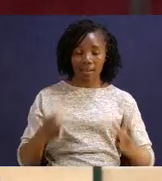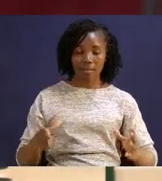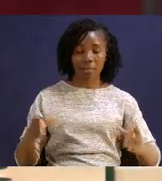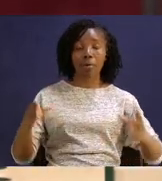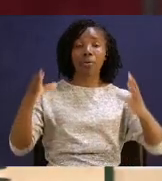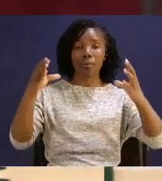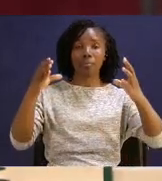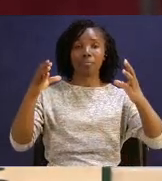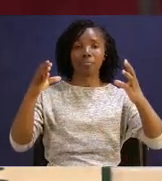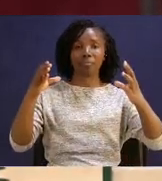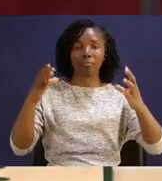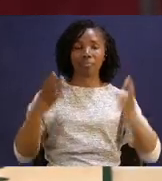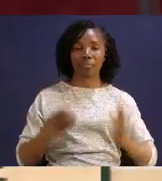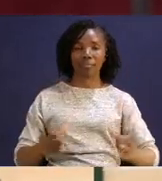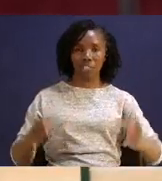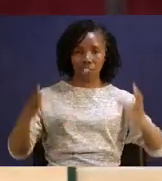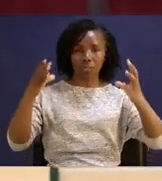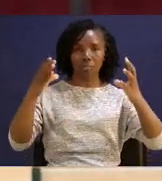What is it? A better what?